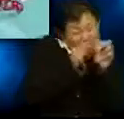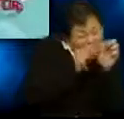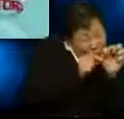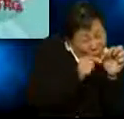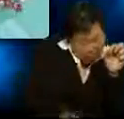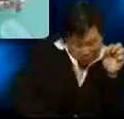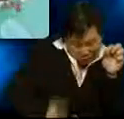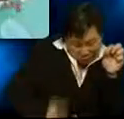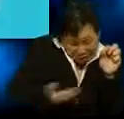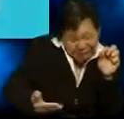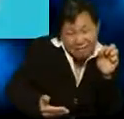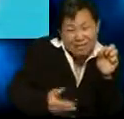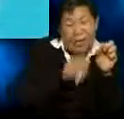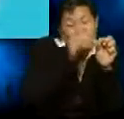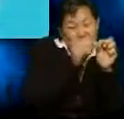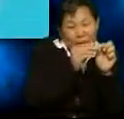things.